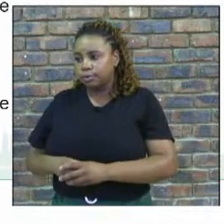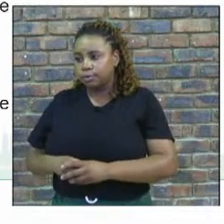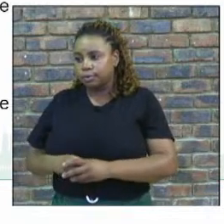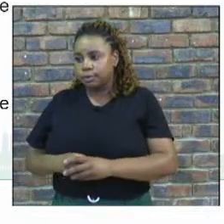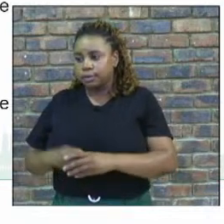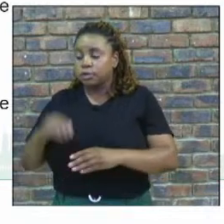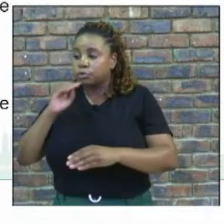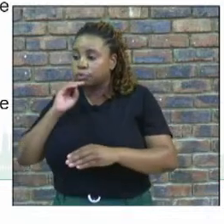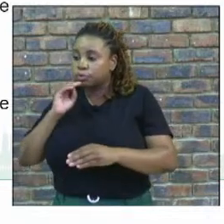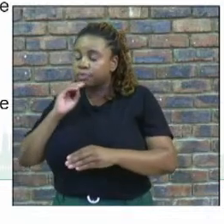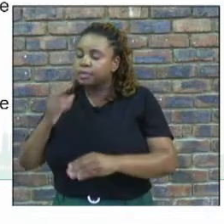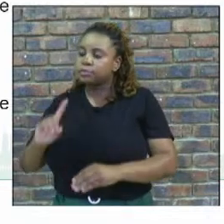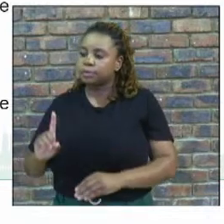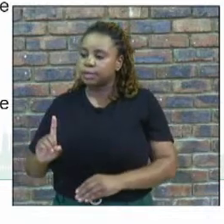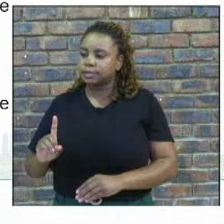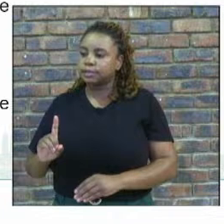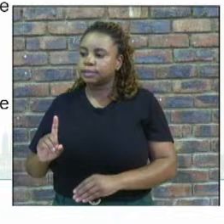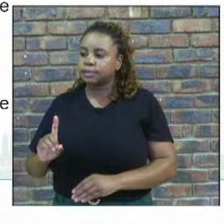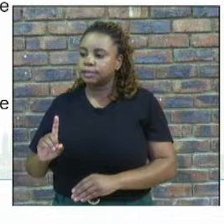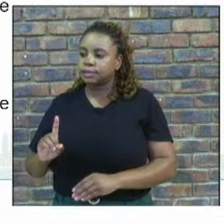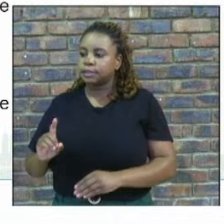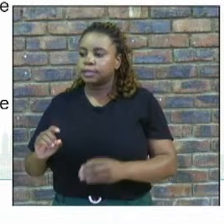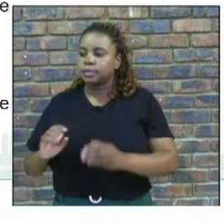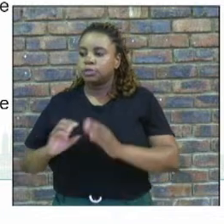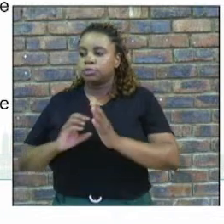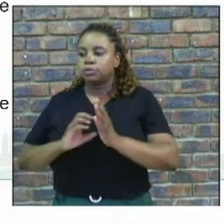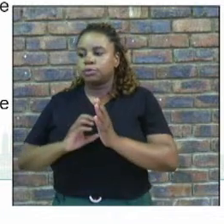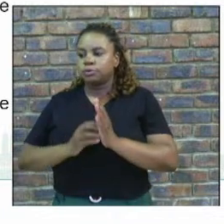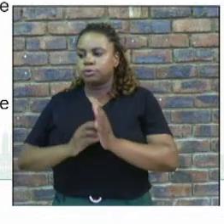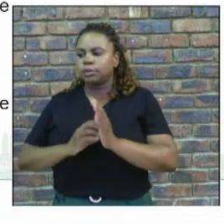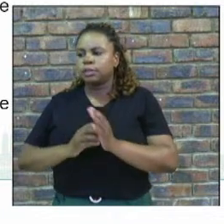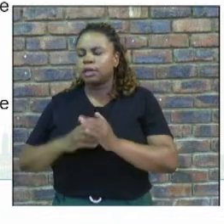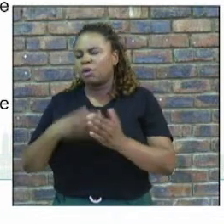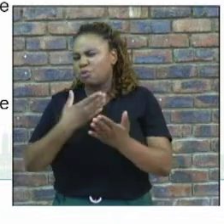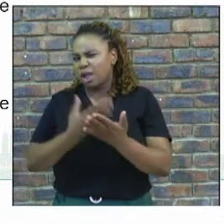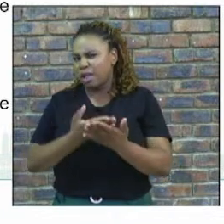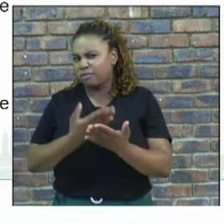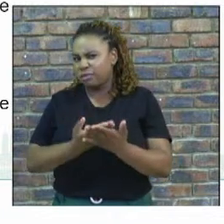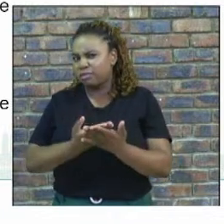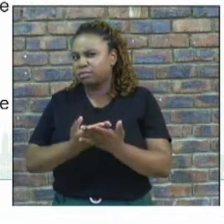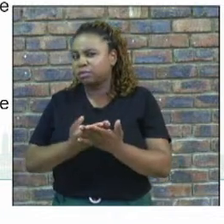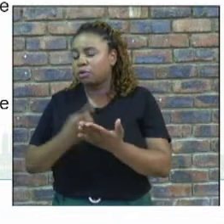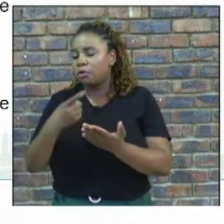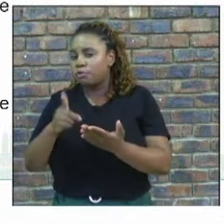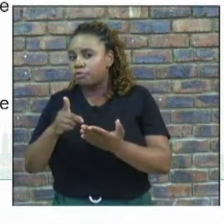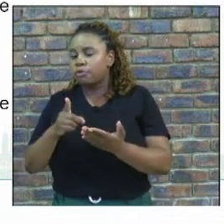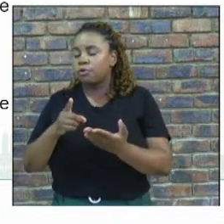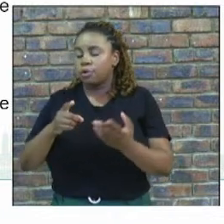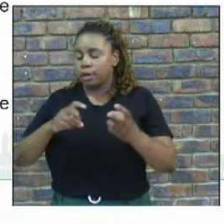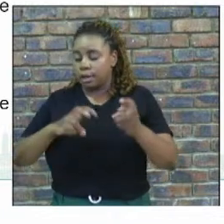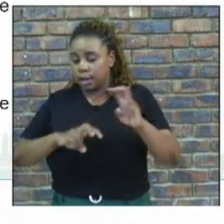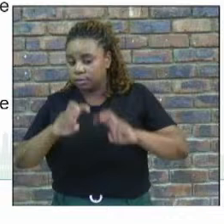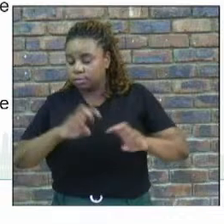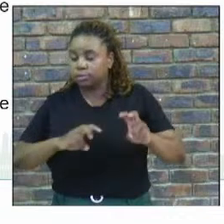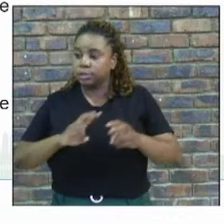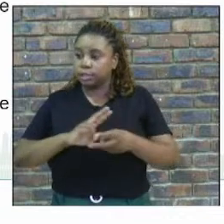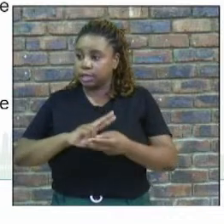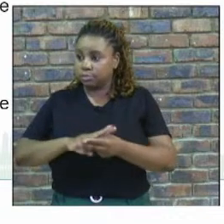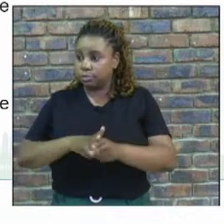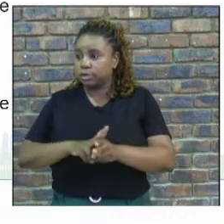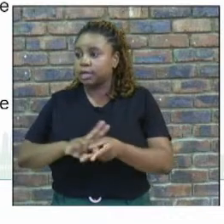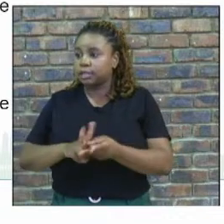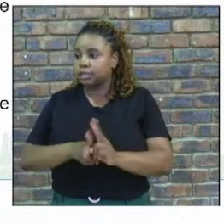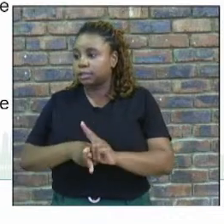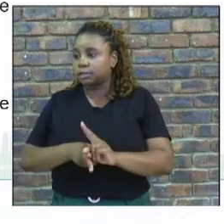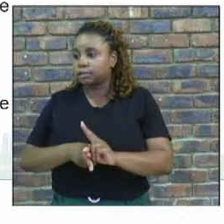We mean that, let's say there's a pending application for exploration and production. So we have provided